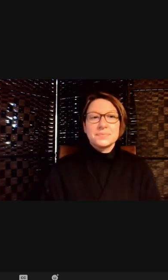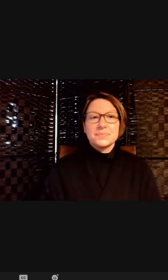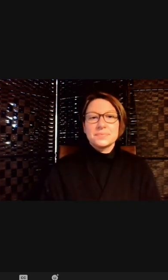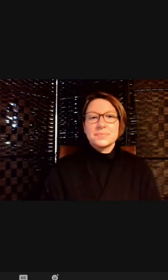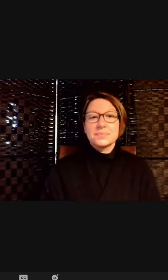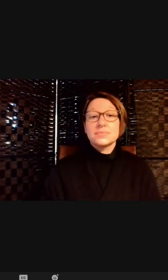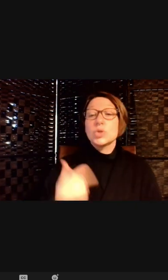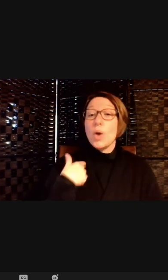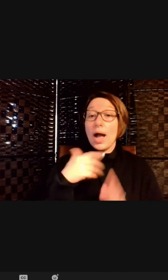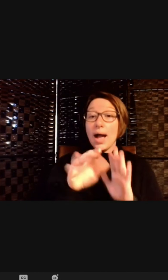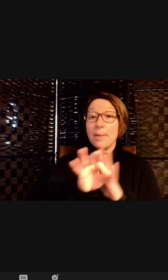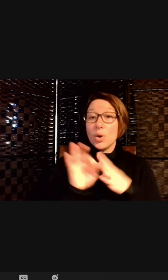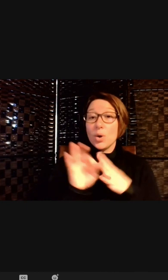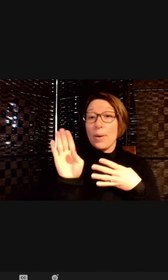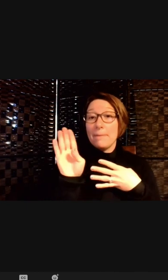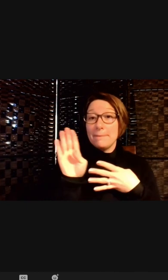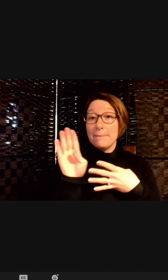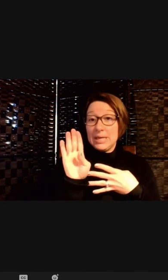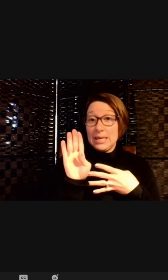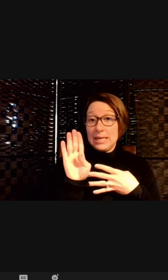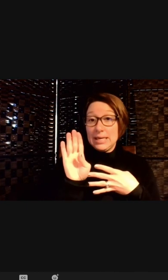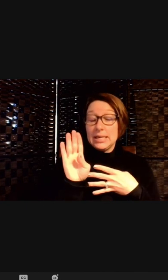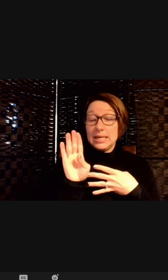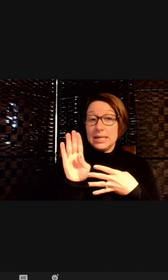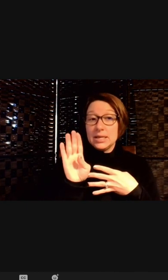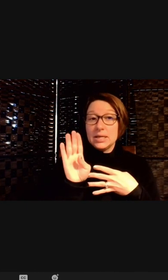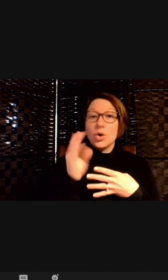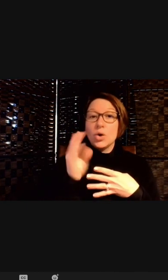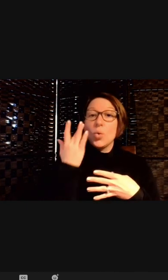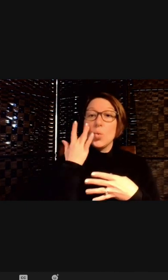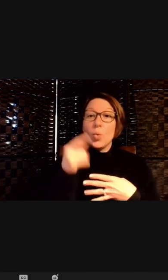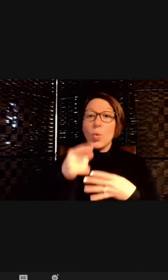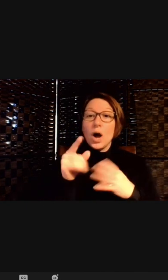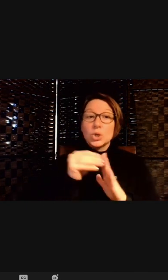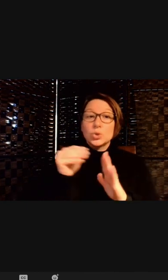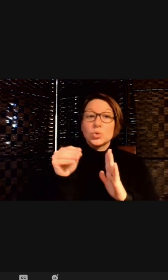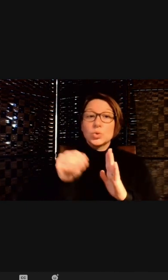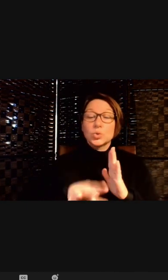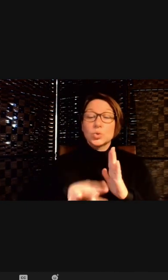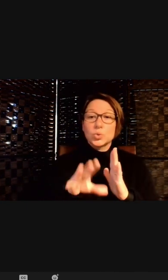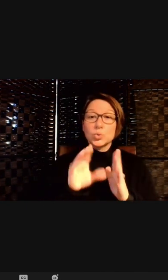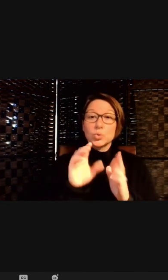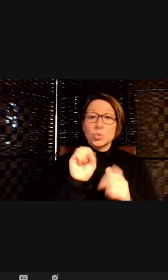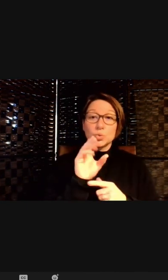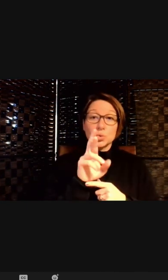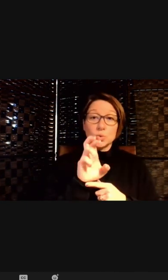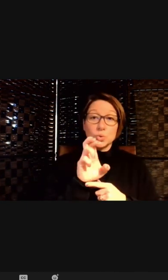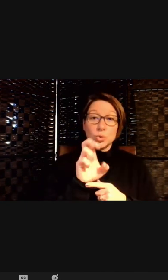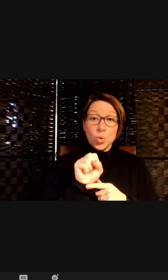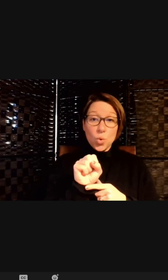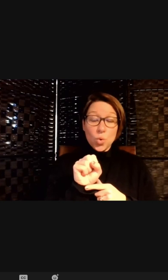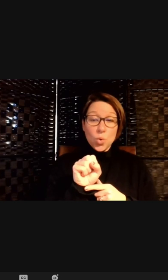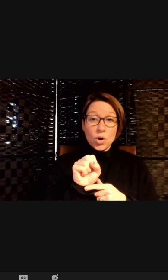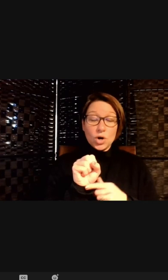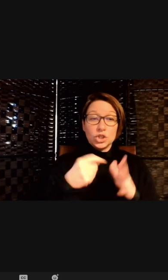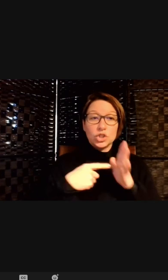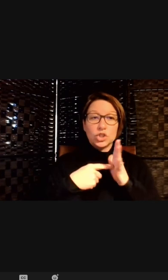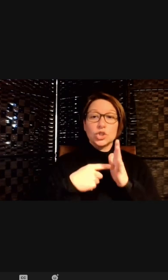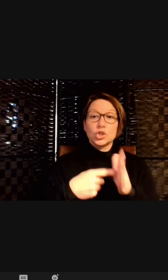So I did choose B for this activity because that student's scores indicated that they were